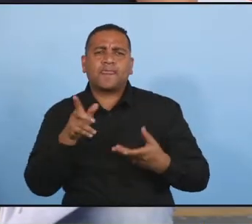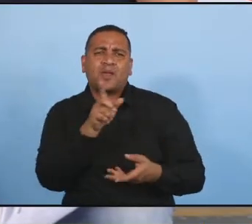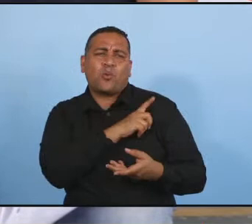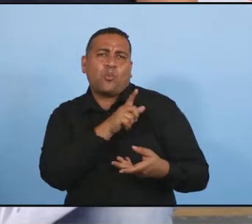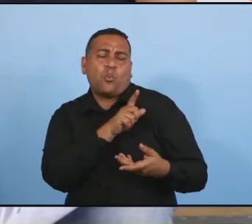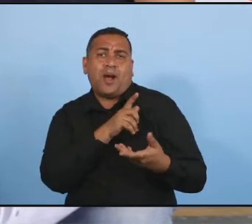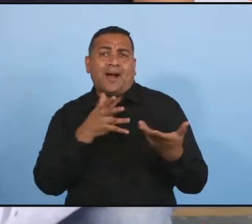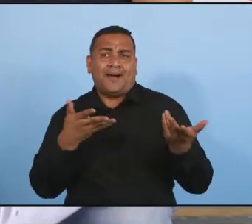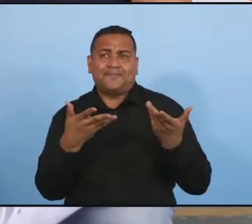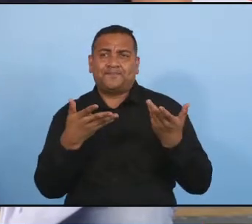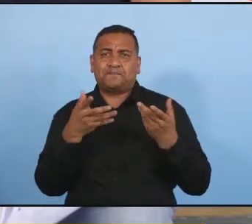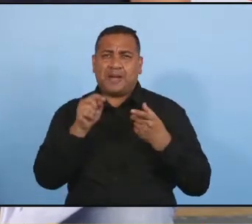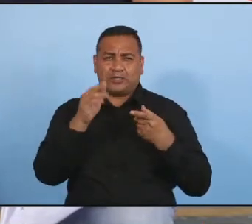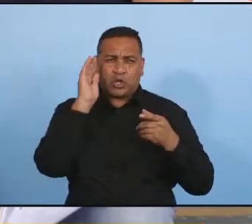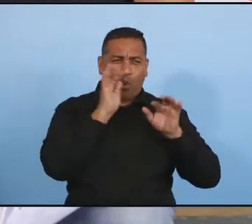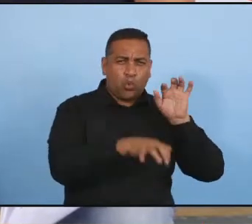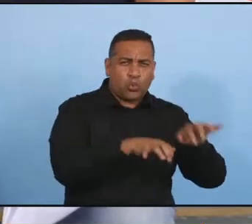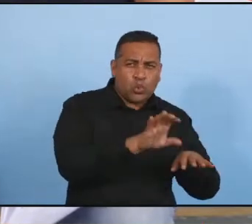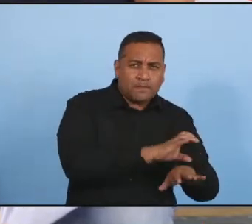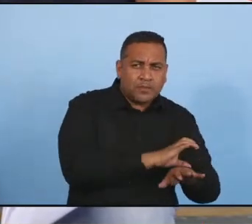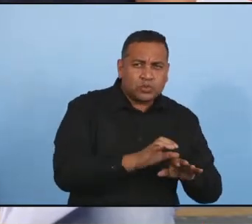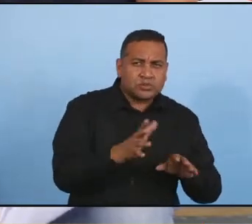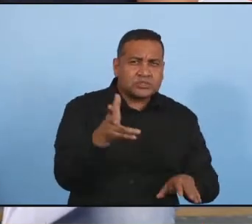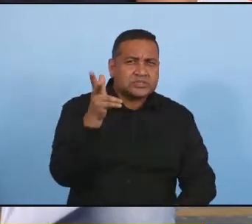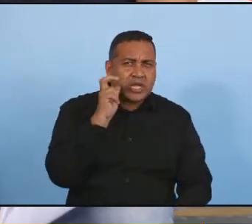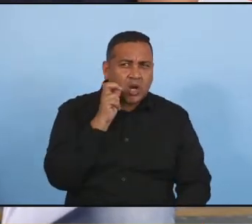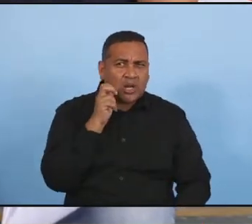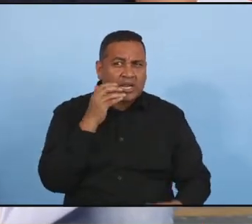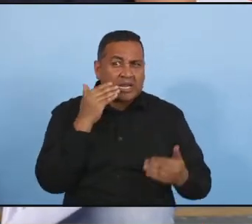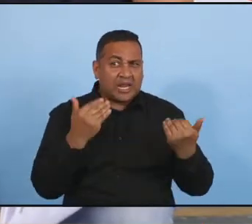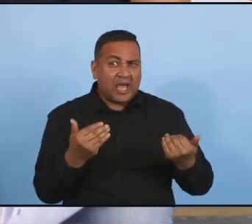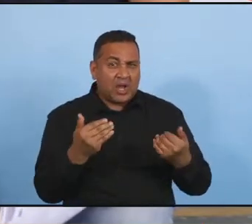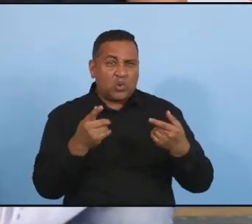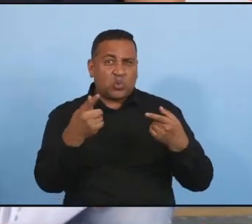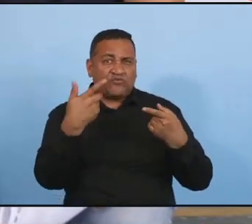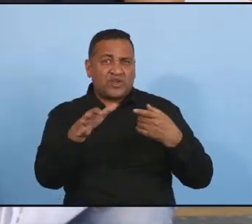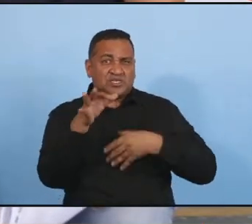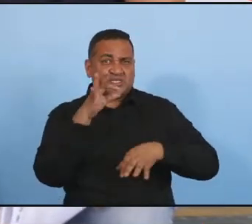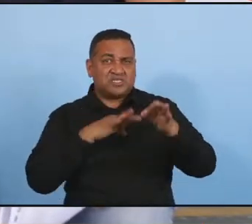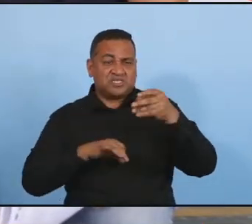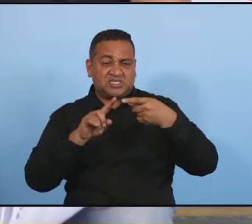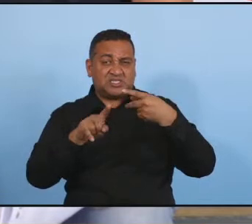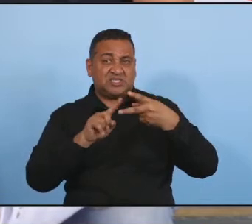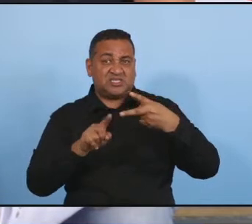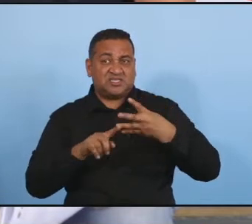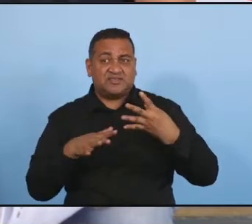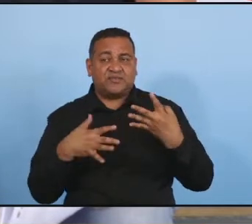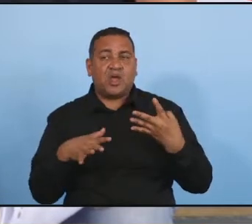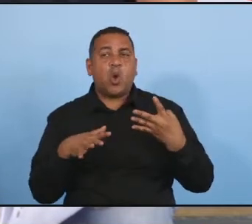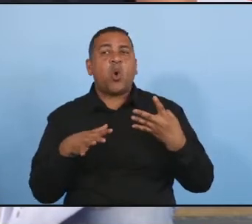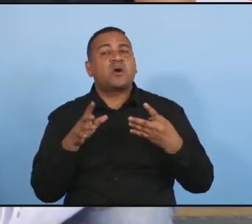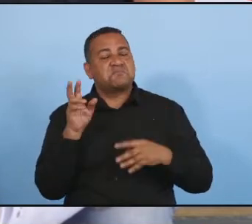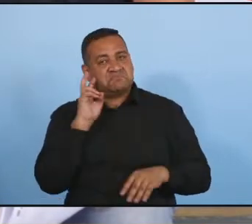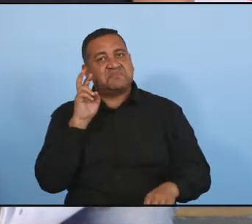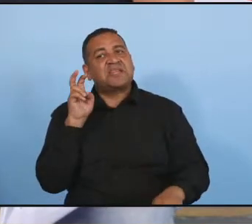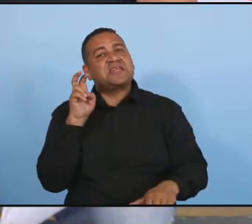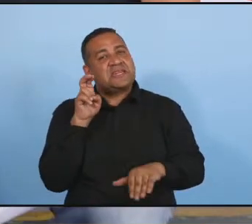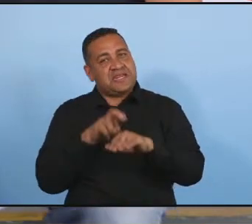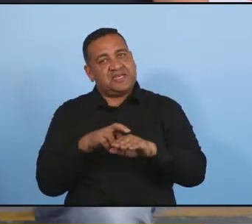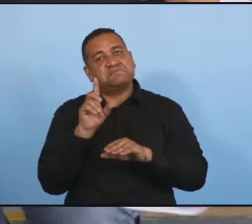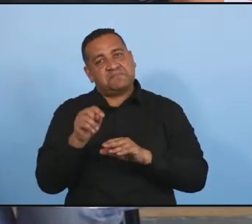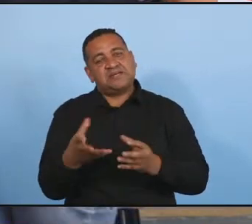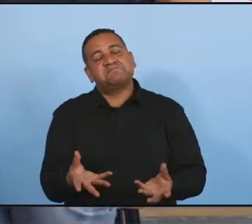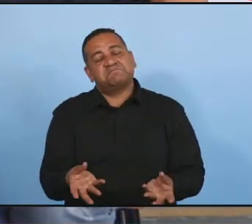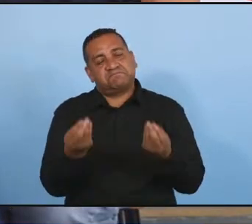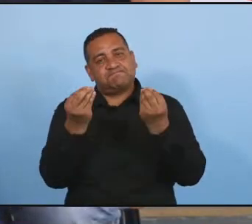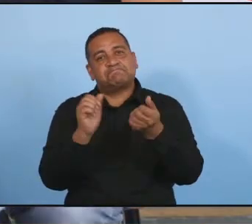But Yes, now you just need- listening to you, mentioning all of that, I'm like, okay, I see it does come in handy after all. Yes, you do need pure maths there